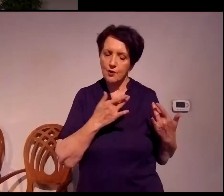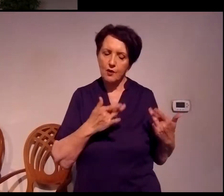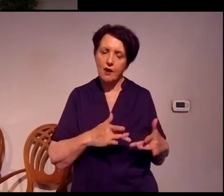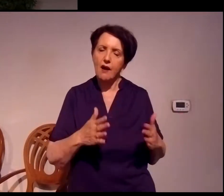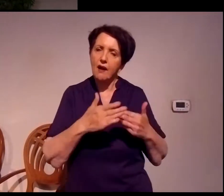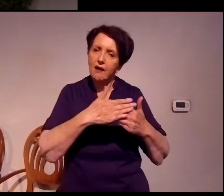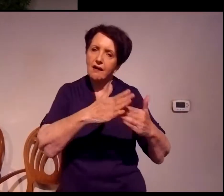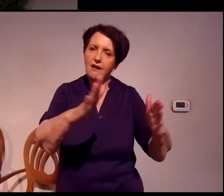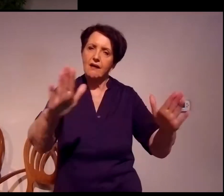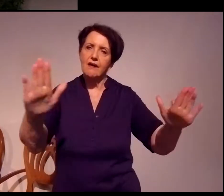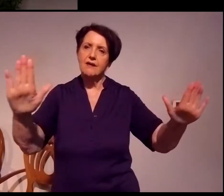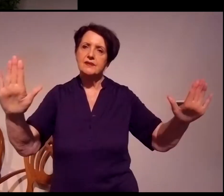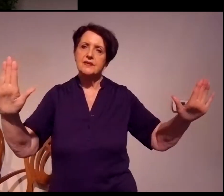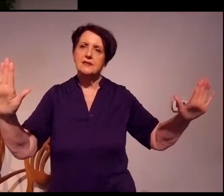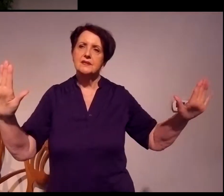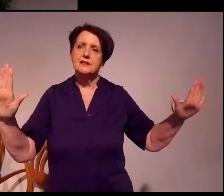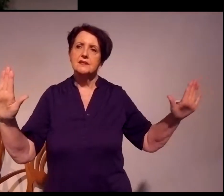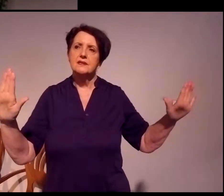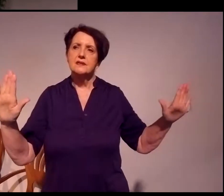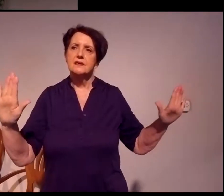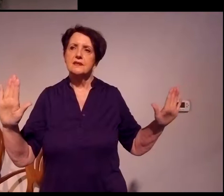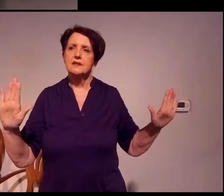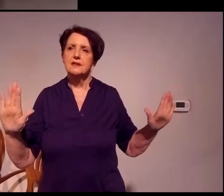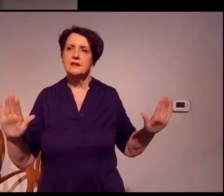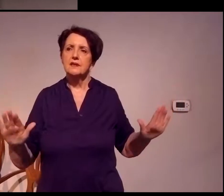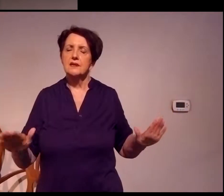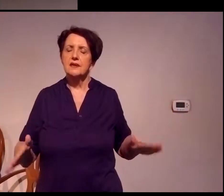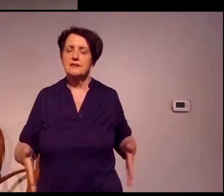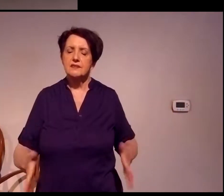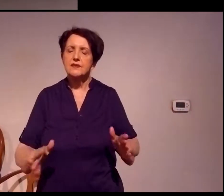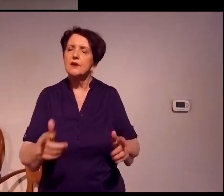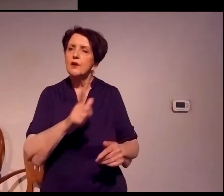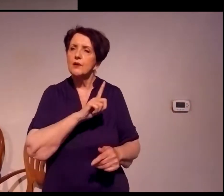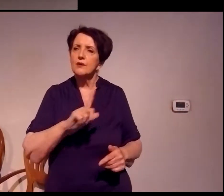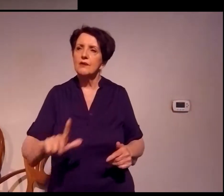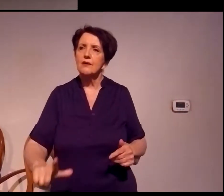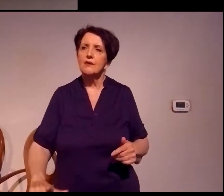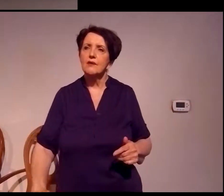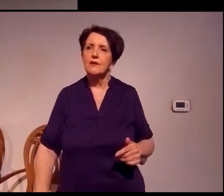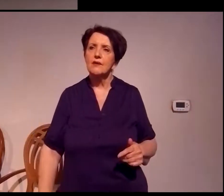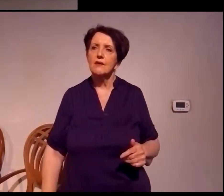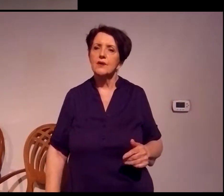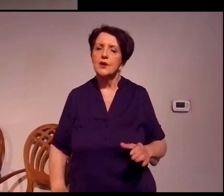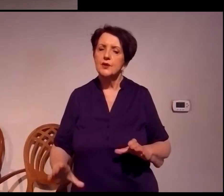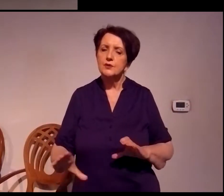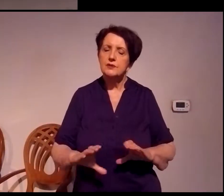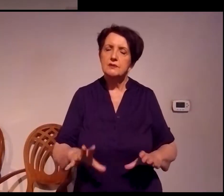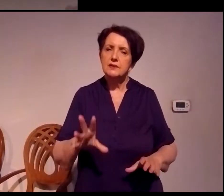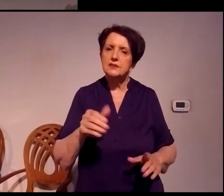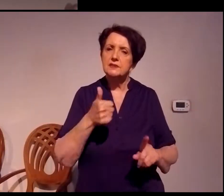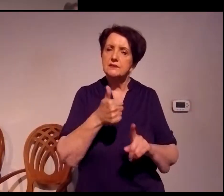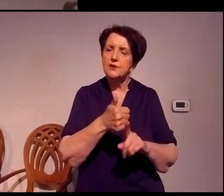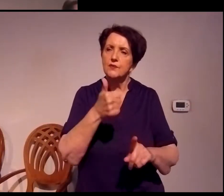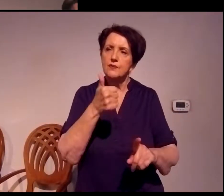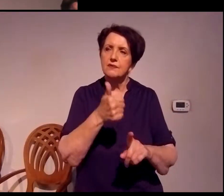Open your heart, let the Lord have its own